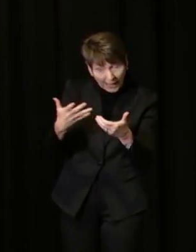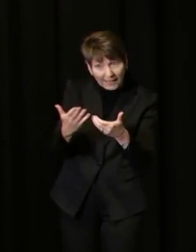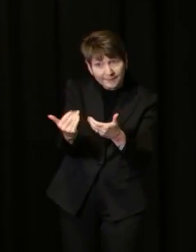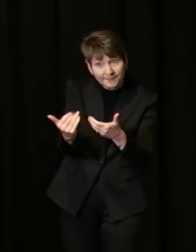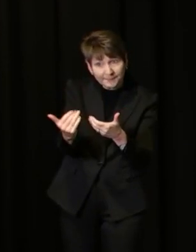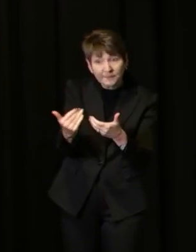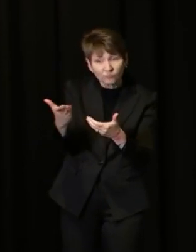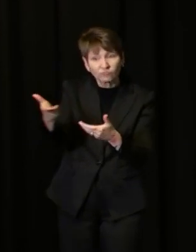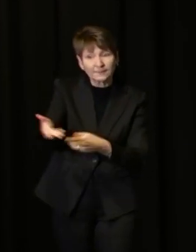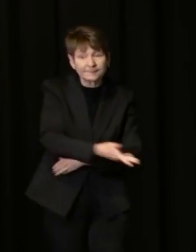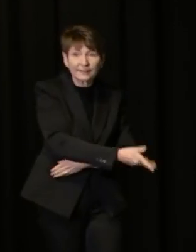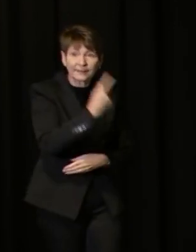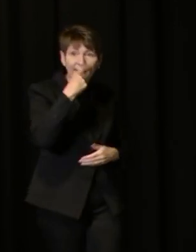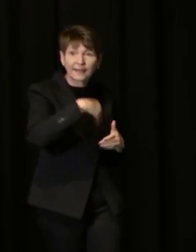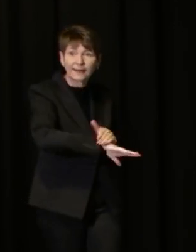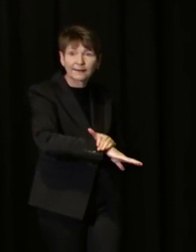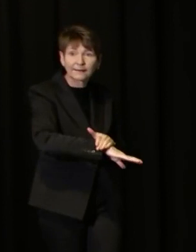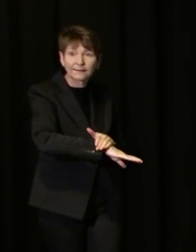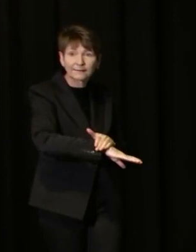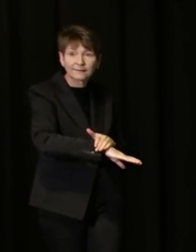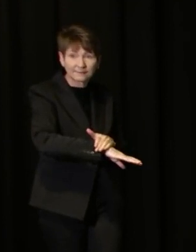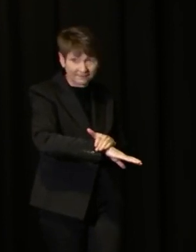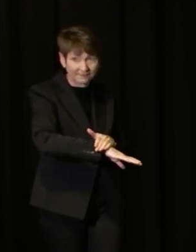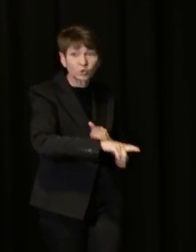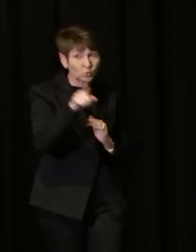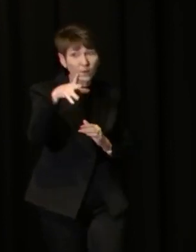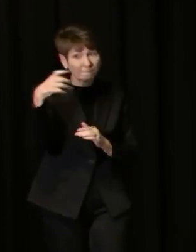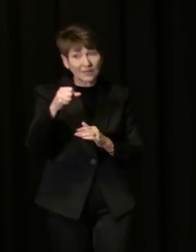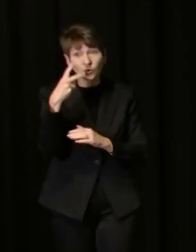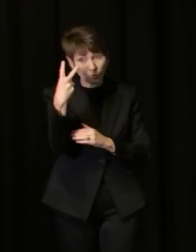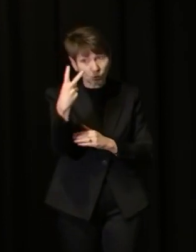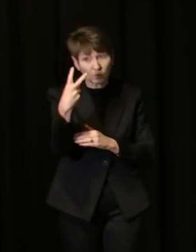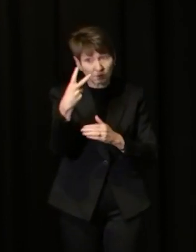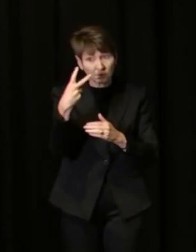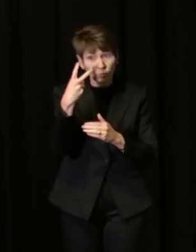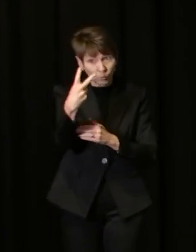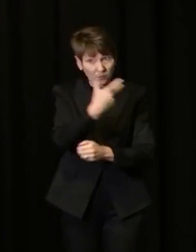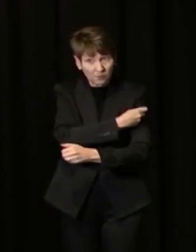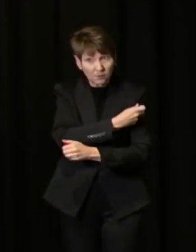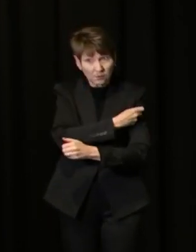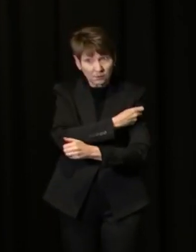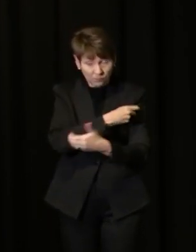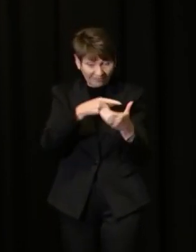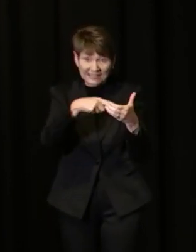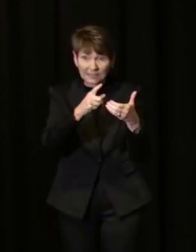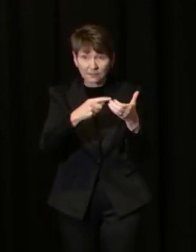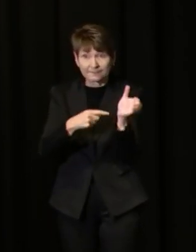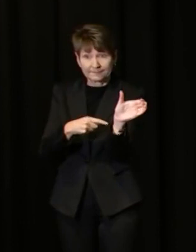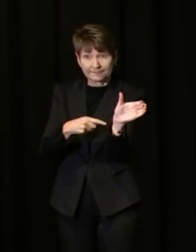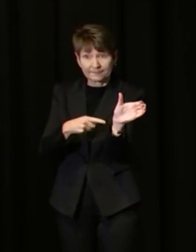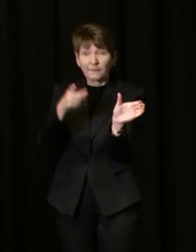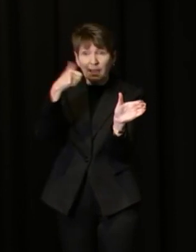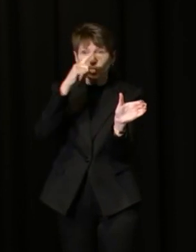that the vaccinated economy will operate across the board. 2 doses or you're not getting in. 2 doses or you're not going to